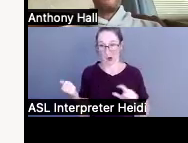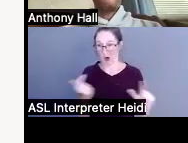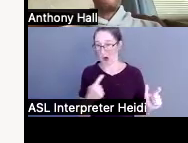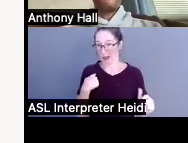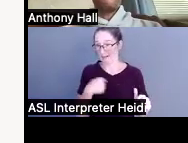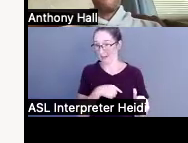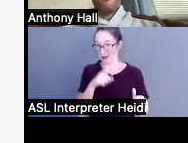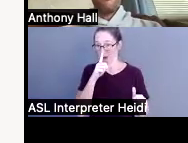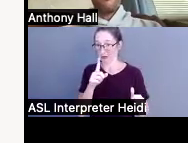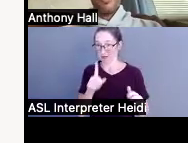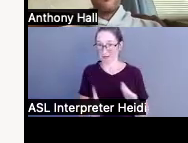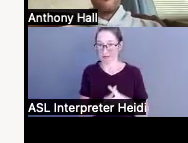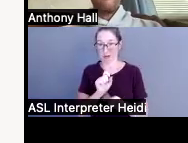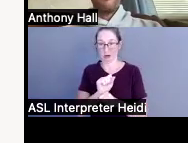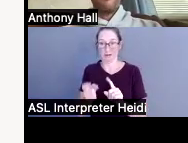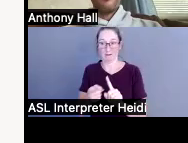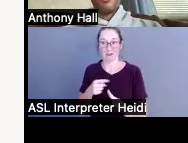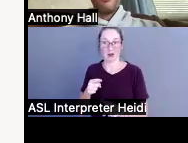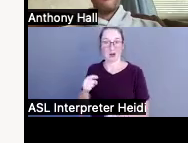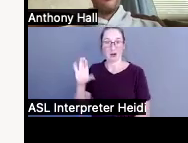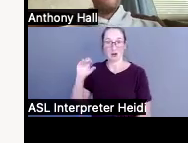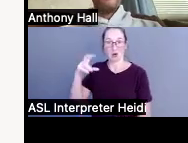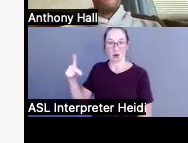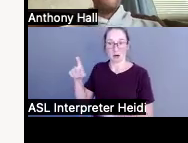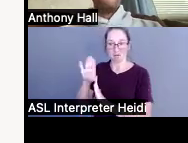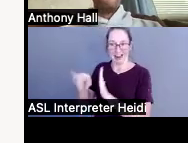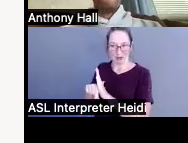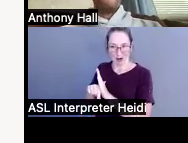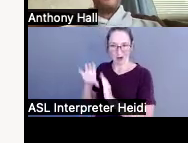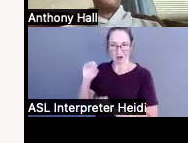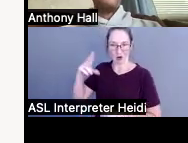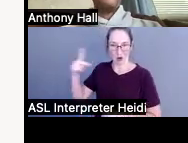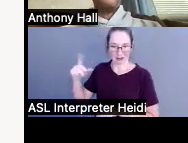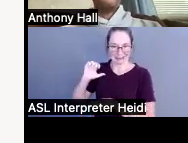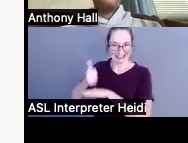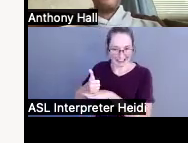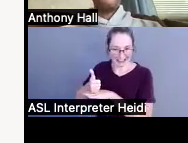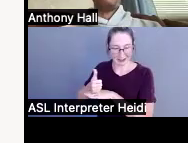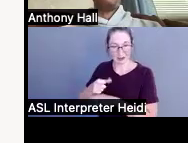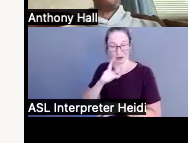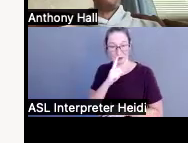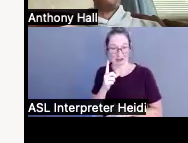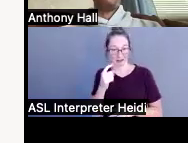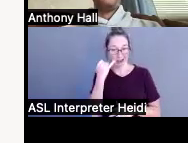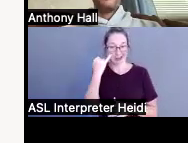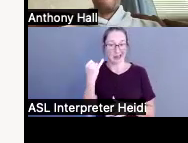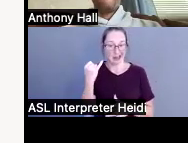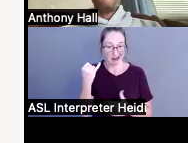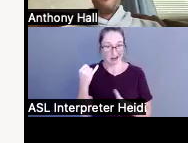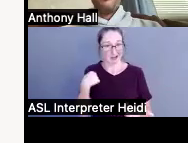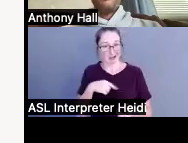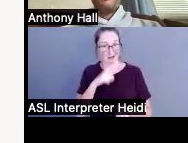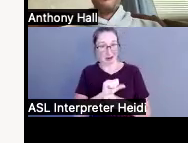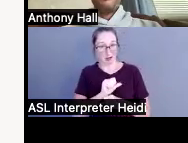came into this work from a corporate background, from a corporate setting. So the idea that we had all